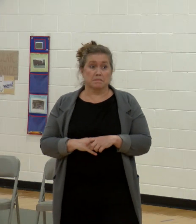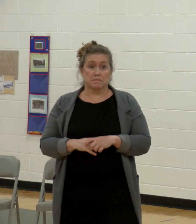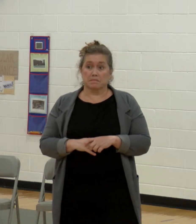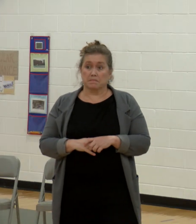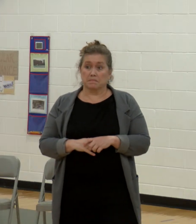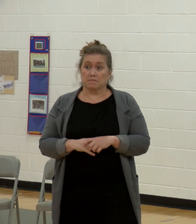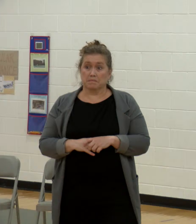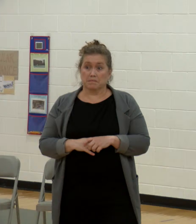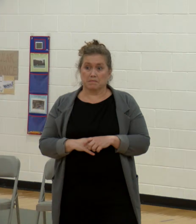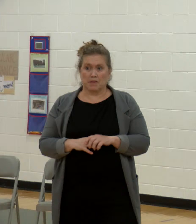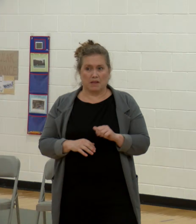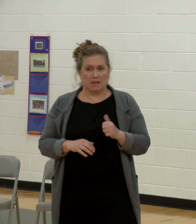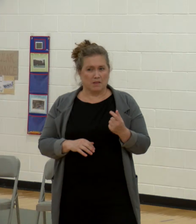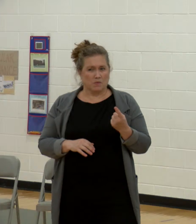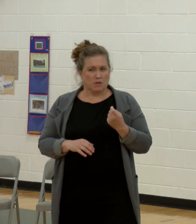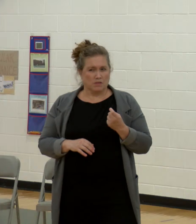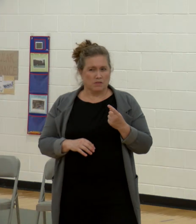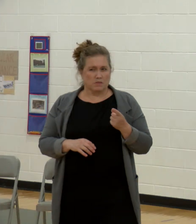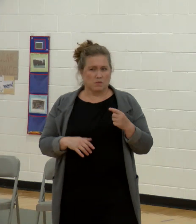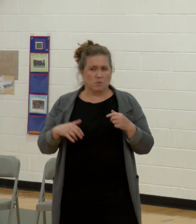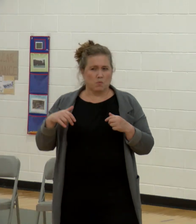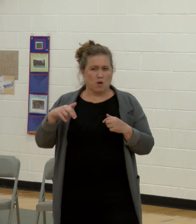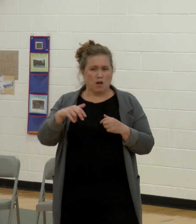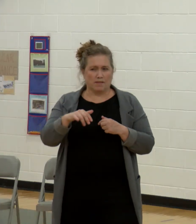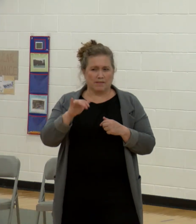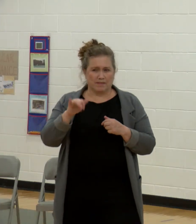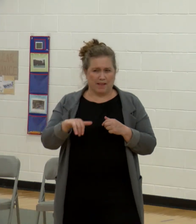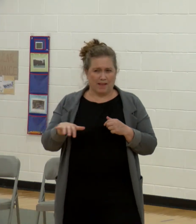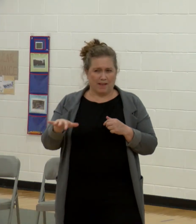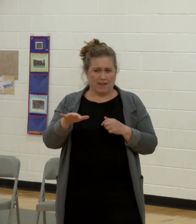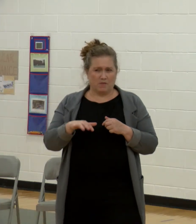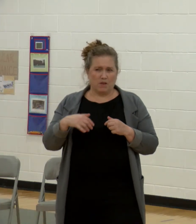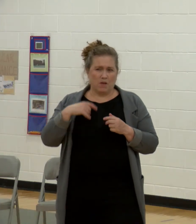about pedestrian crossing. Mm-hmm.